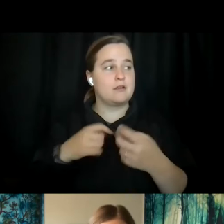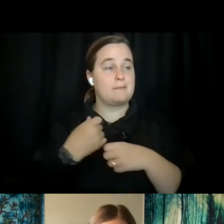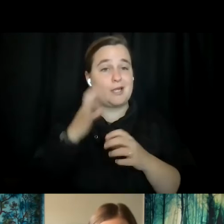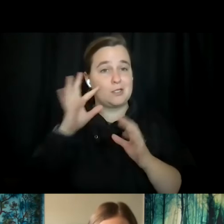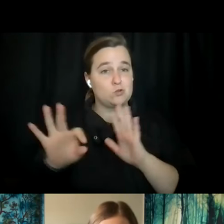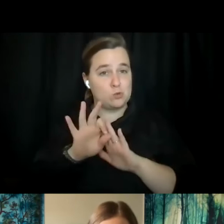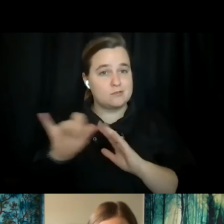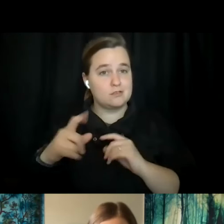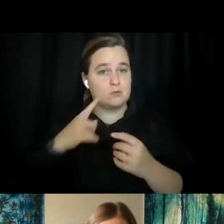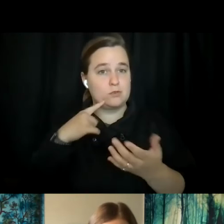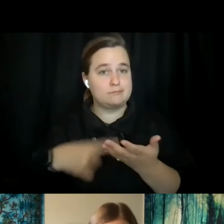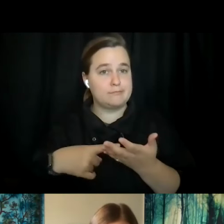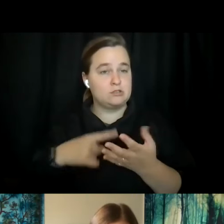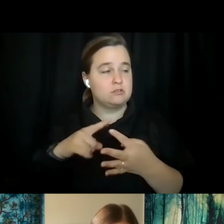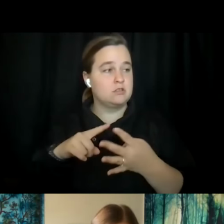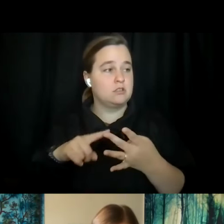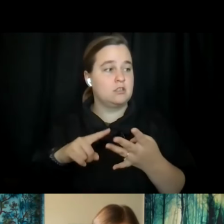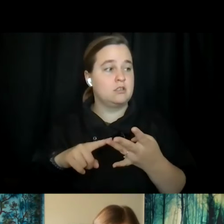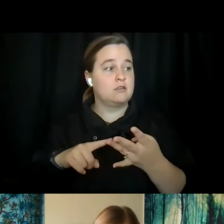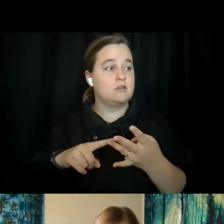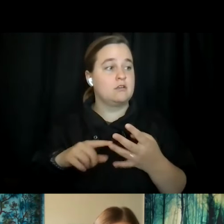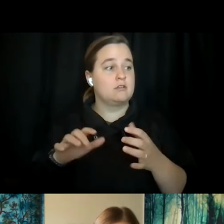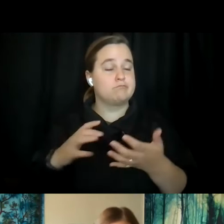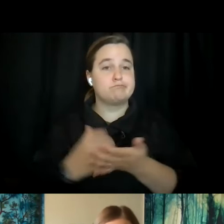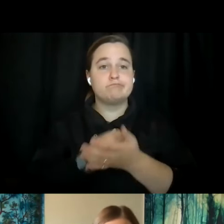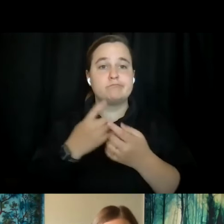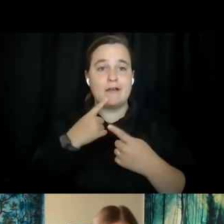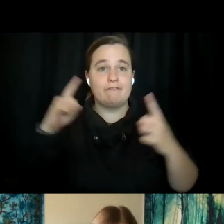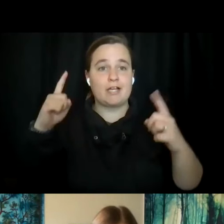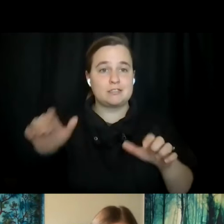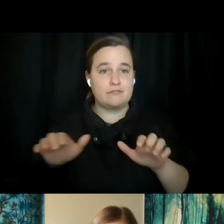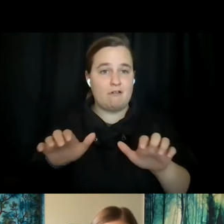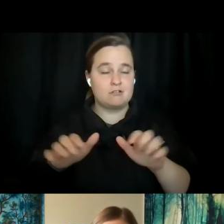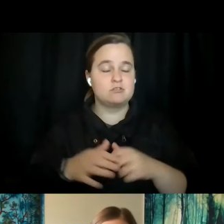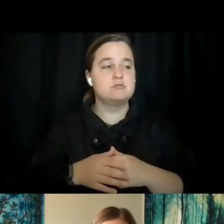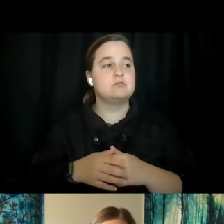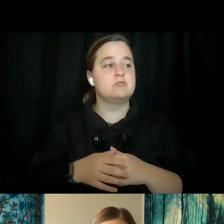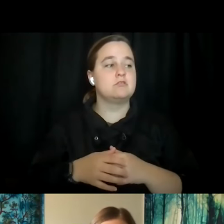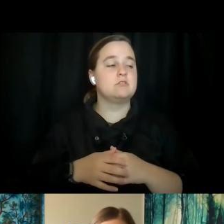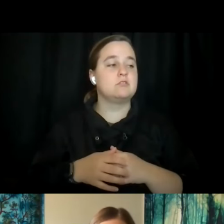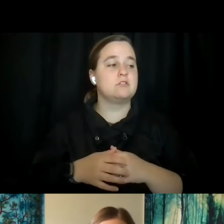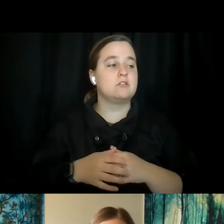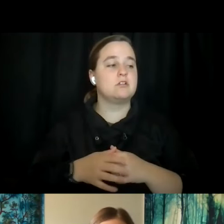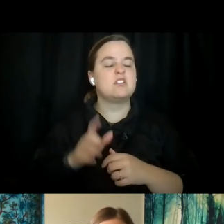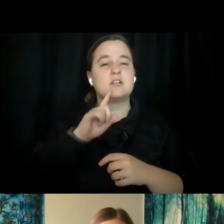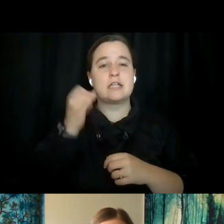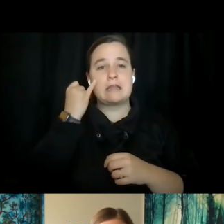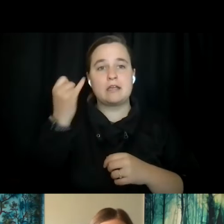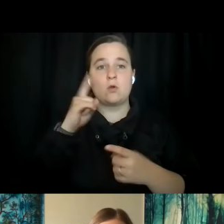about, taking effective action. So this idea that when we make a